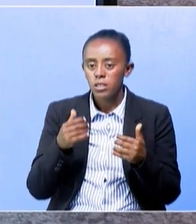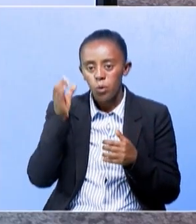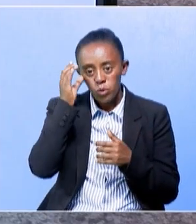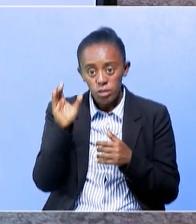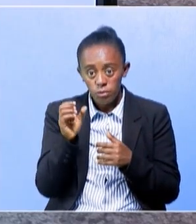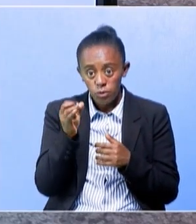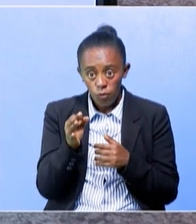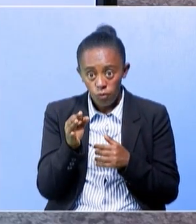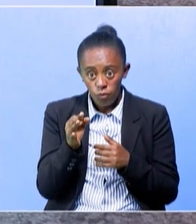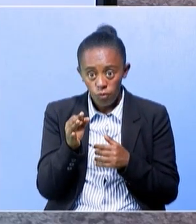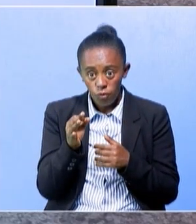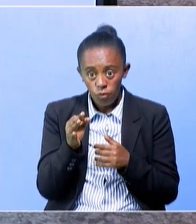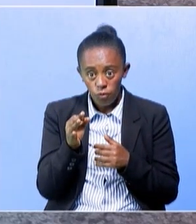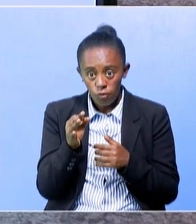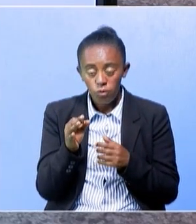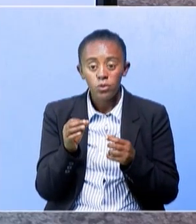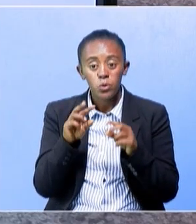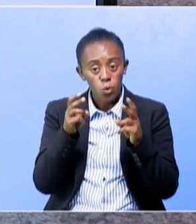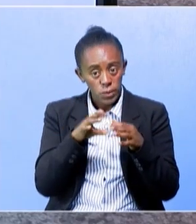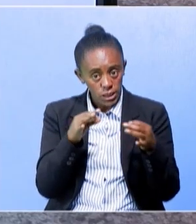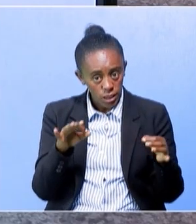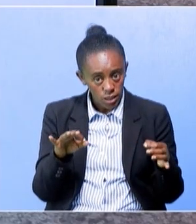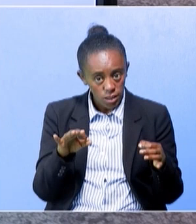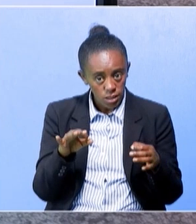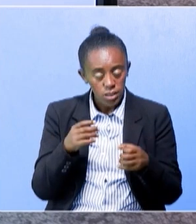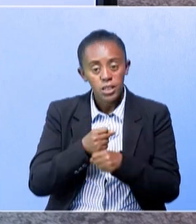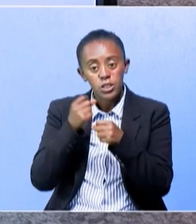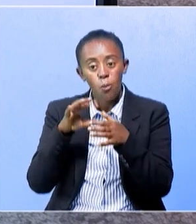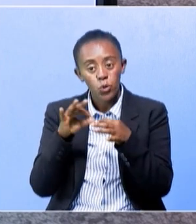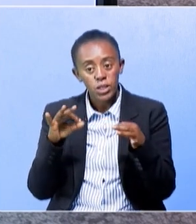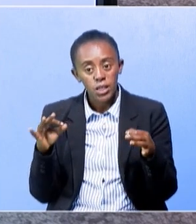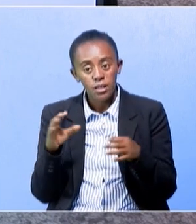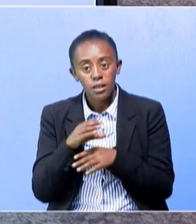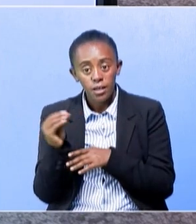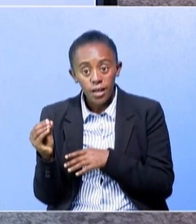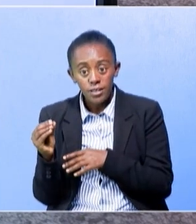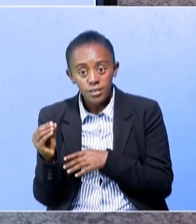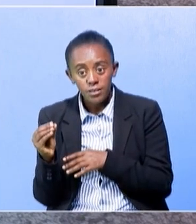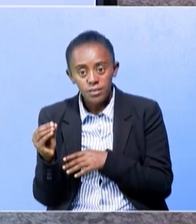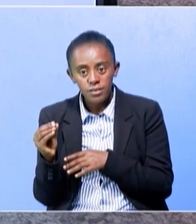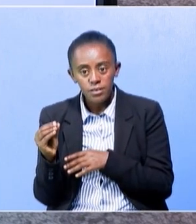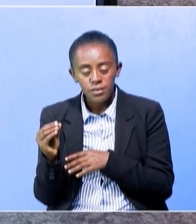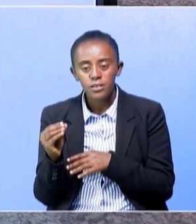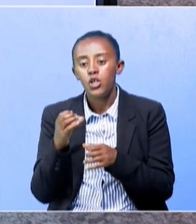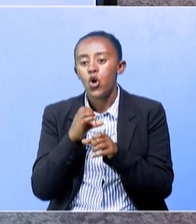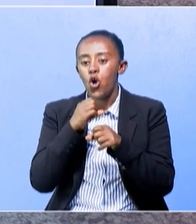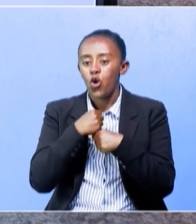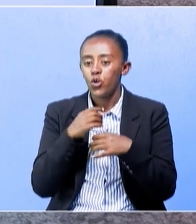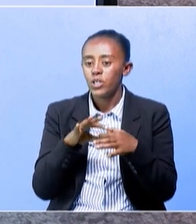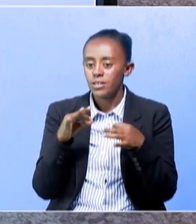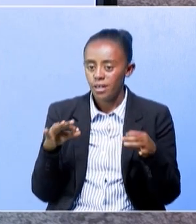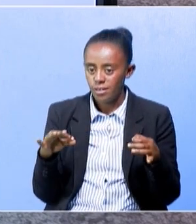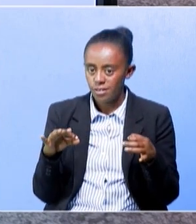topic sentence, supporting sentence, and concluding